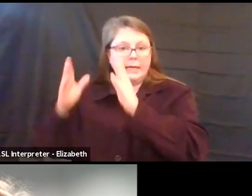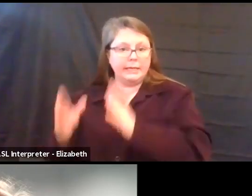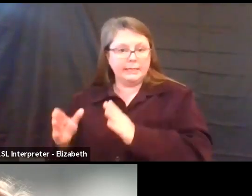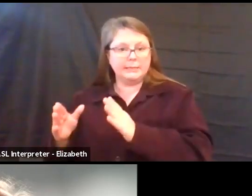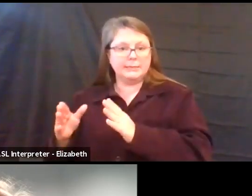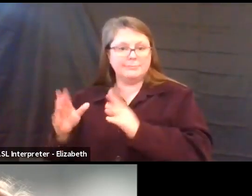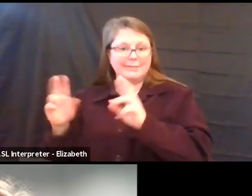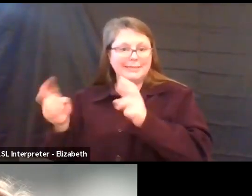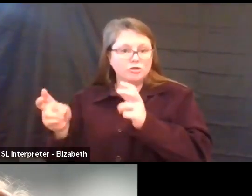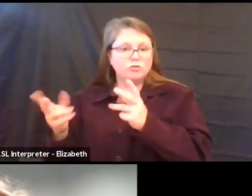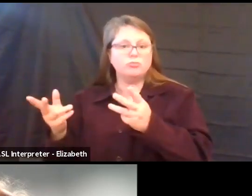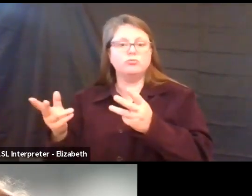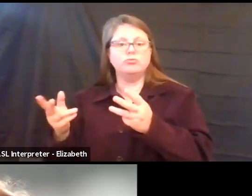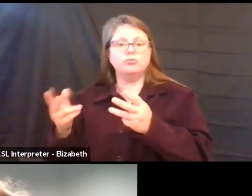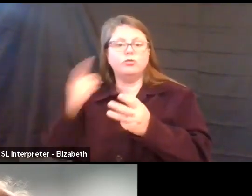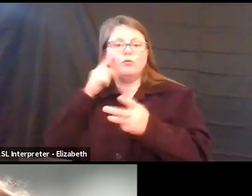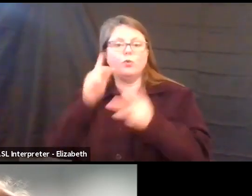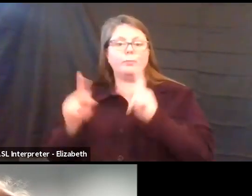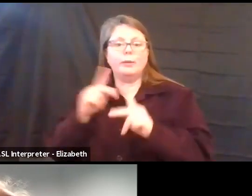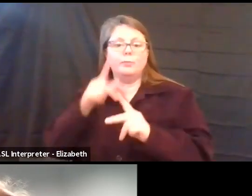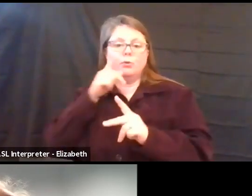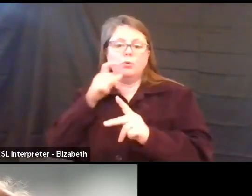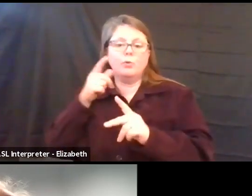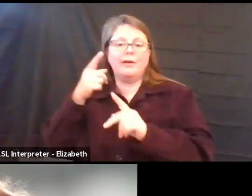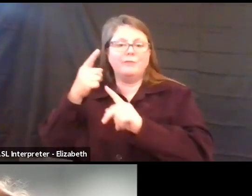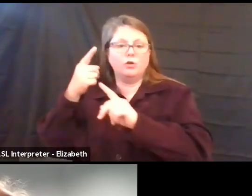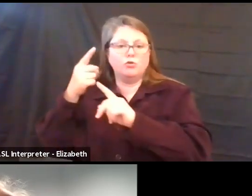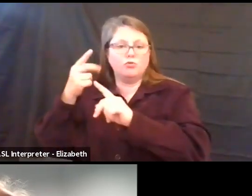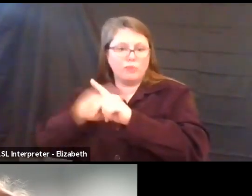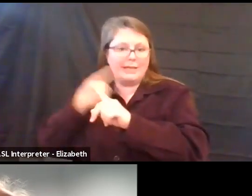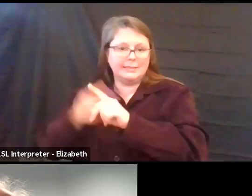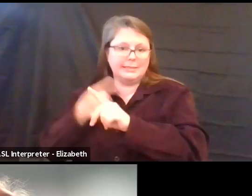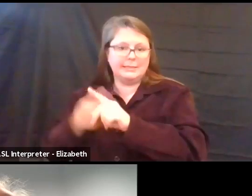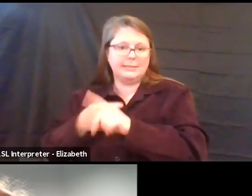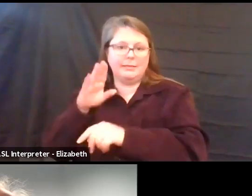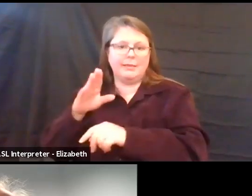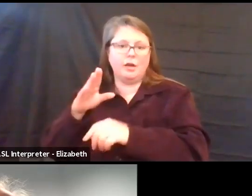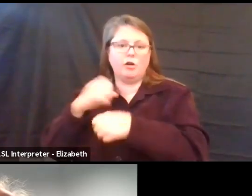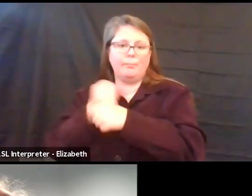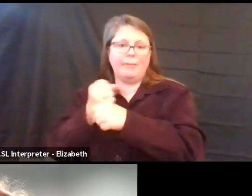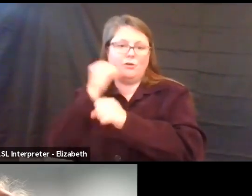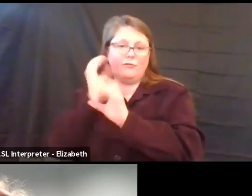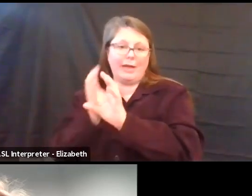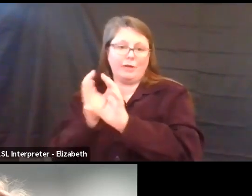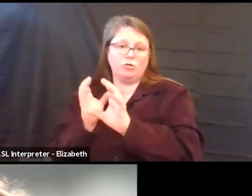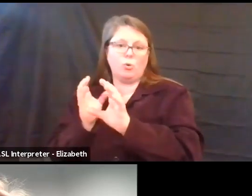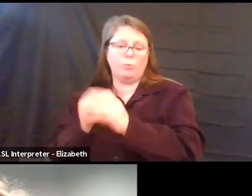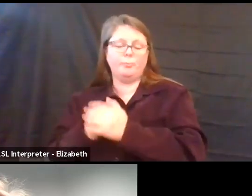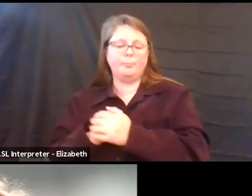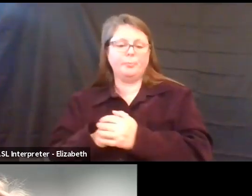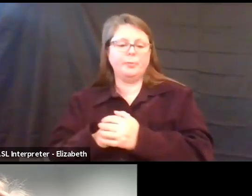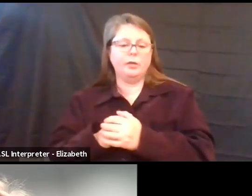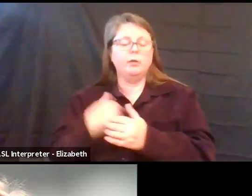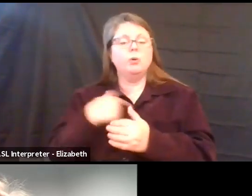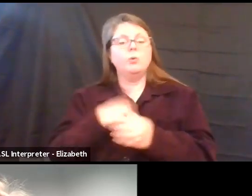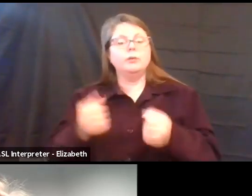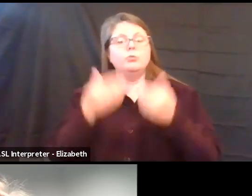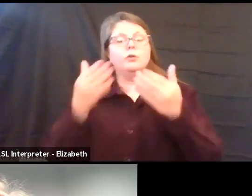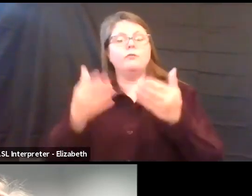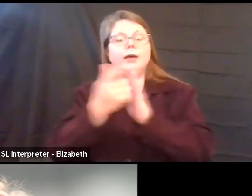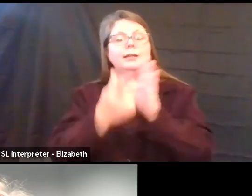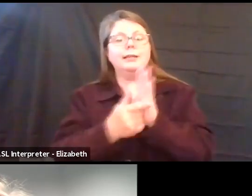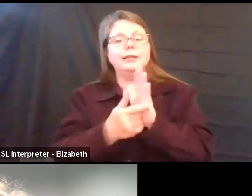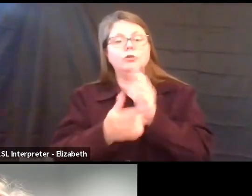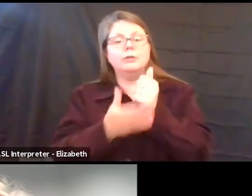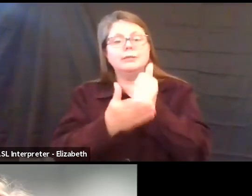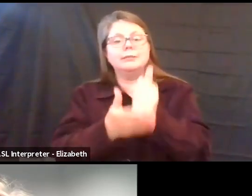a manufactured home rather than owning their home. And we provide legal assistance for folks with low incomes,